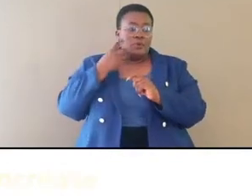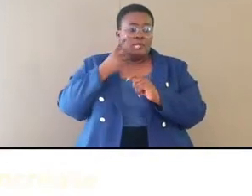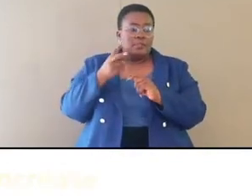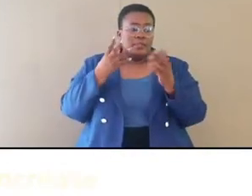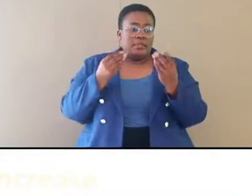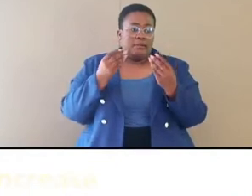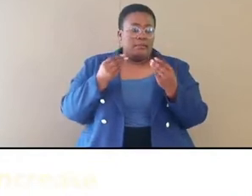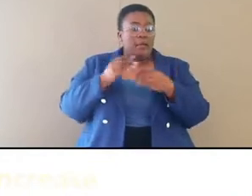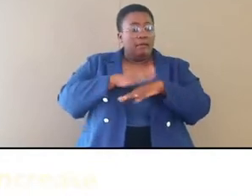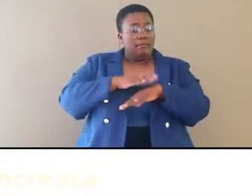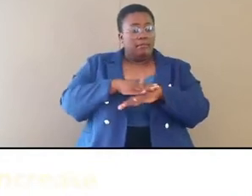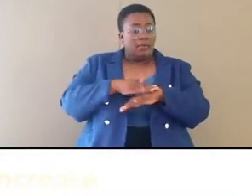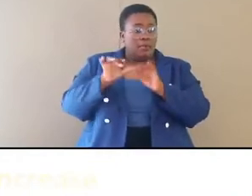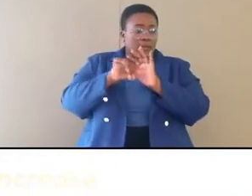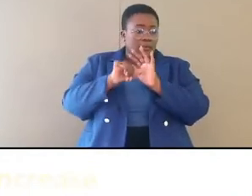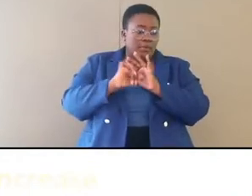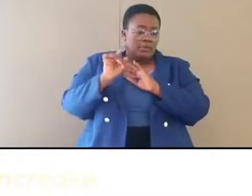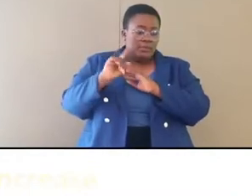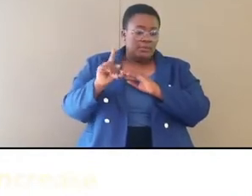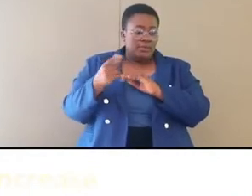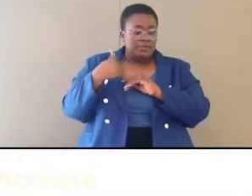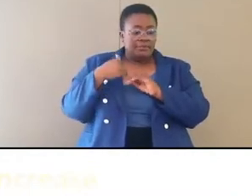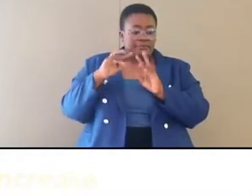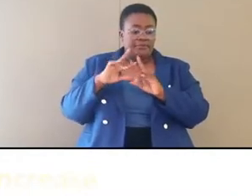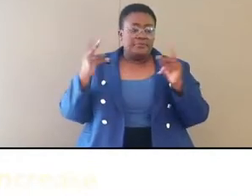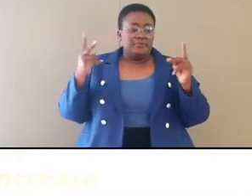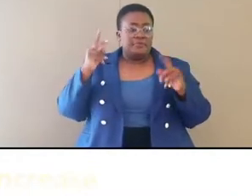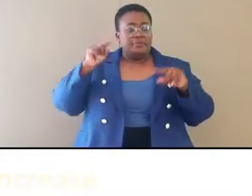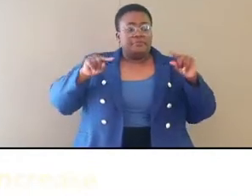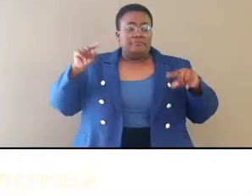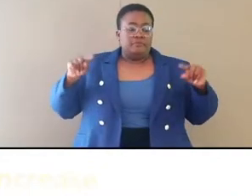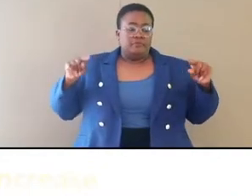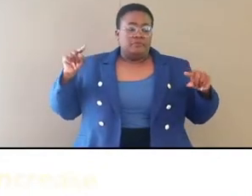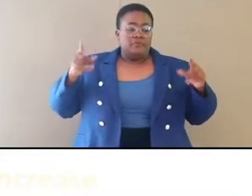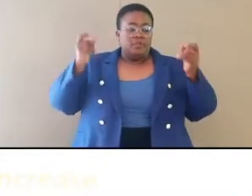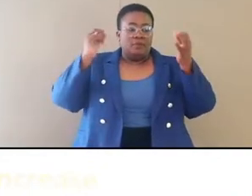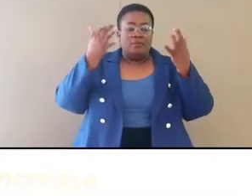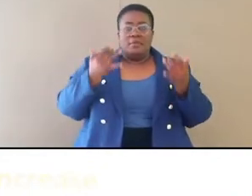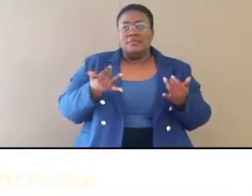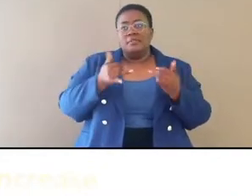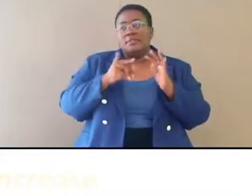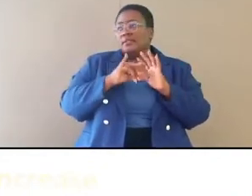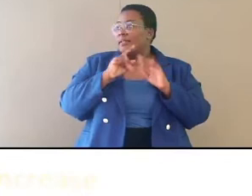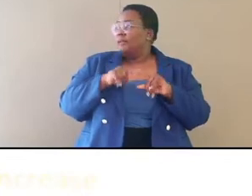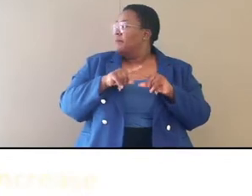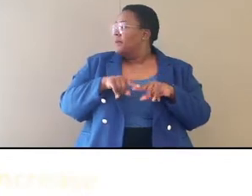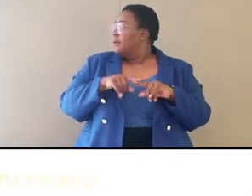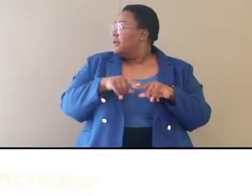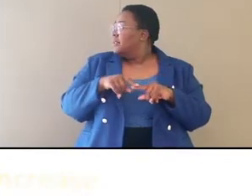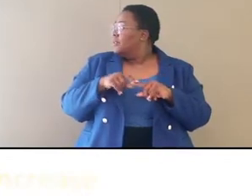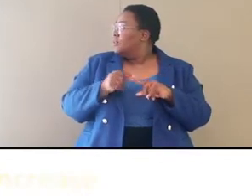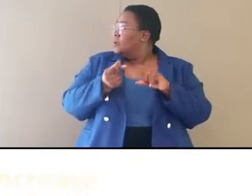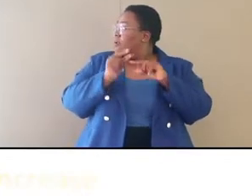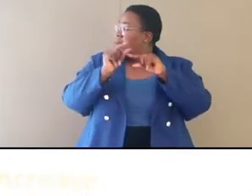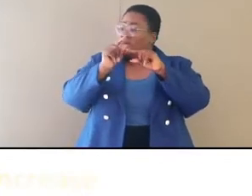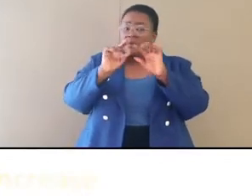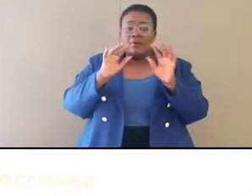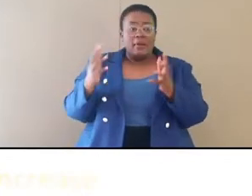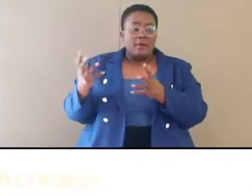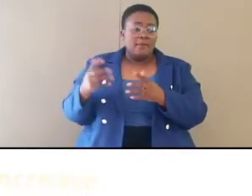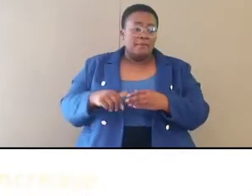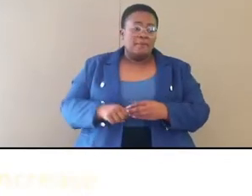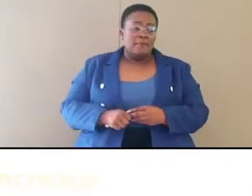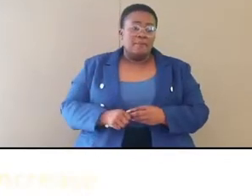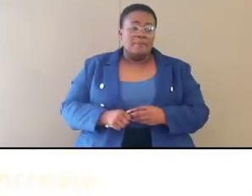The most important point is that there's a huge variation in budget depending on what the increase is. But increasing the child support grant